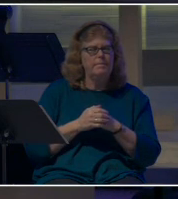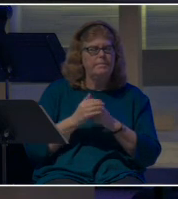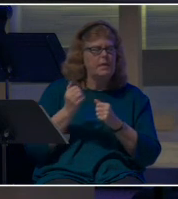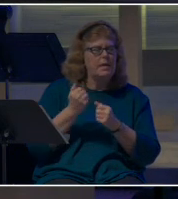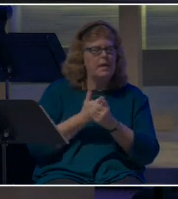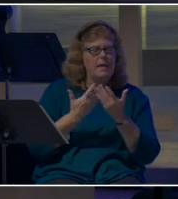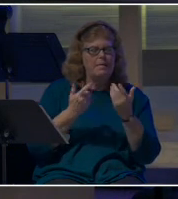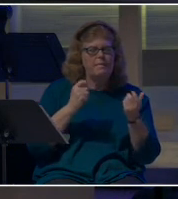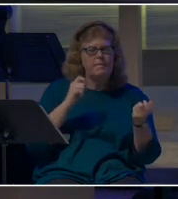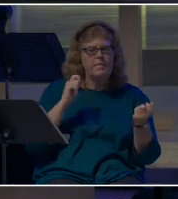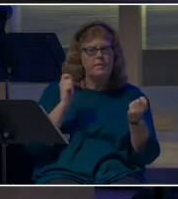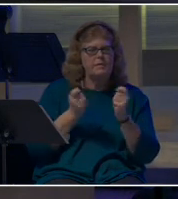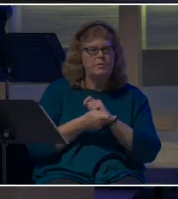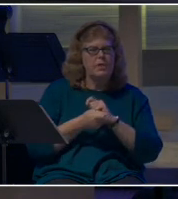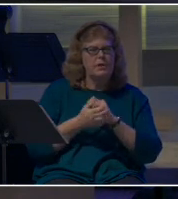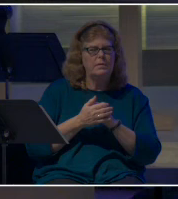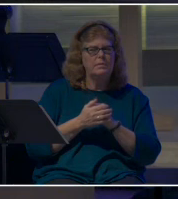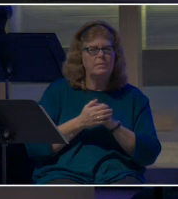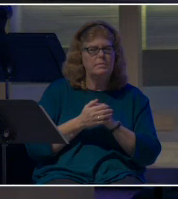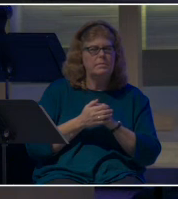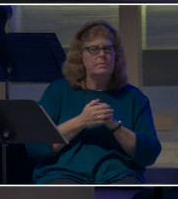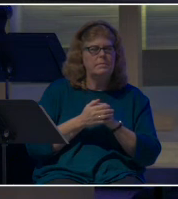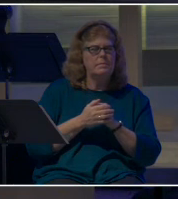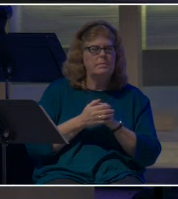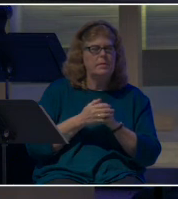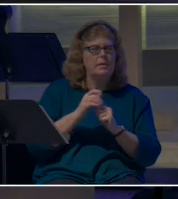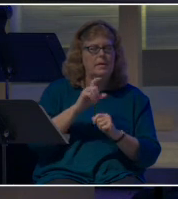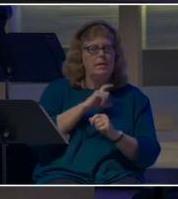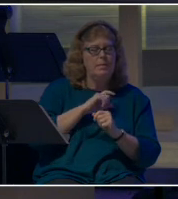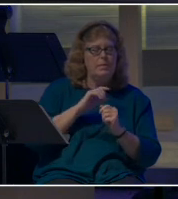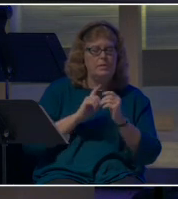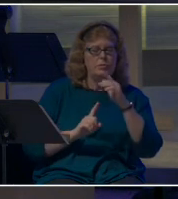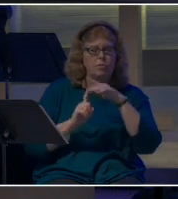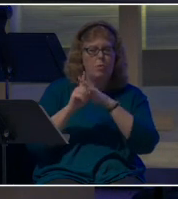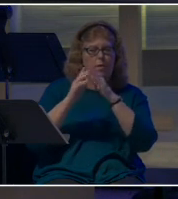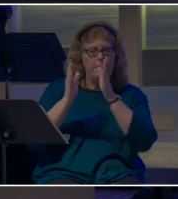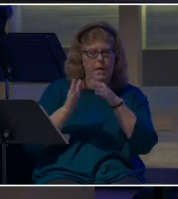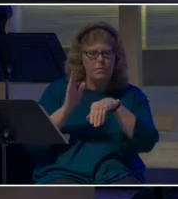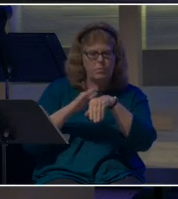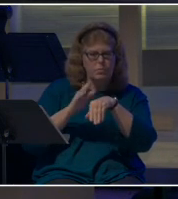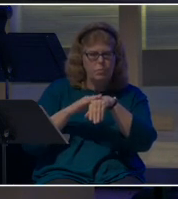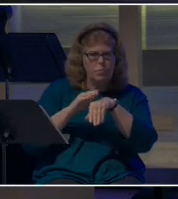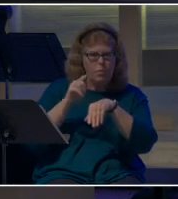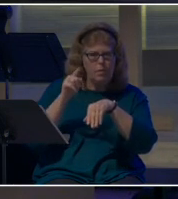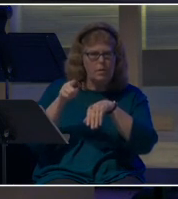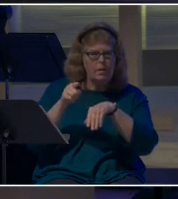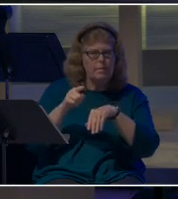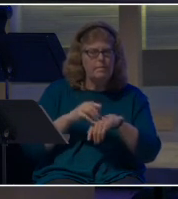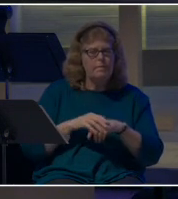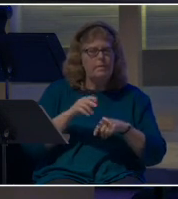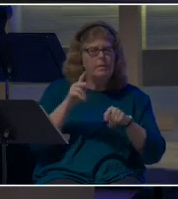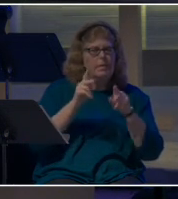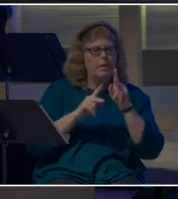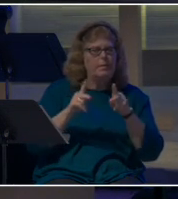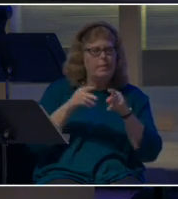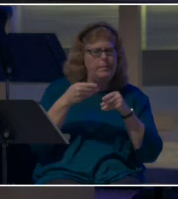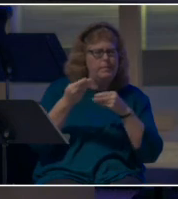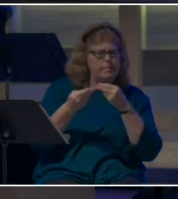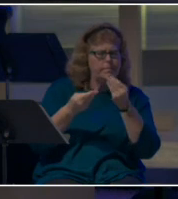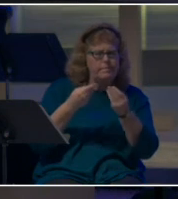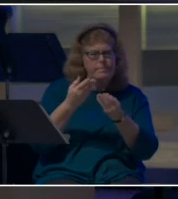Everything changed, from the cops showing up at his house and giving him warning, to people providing for